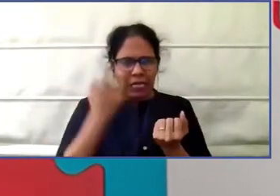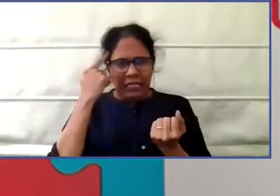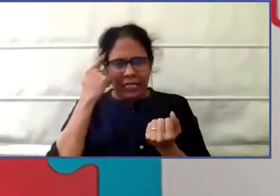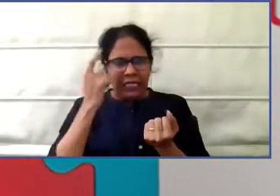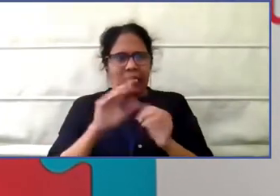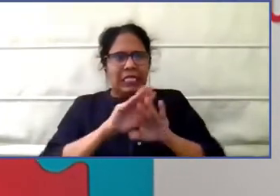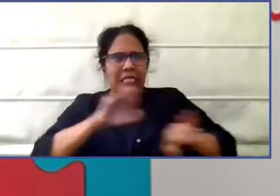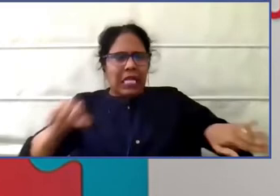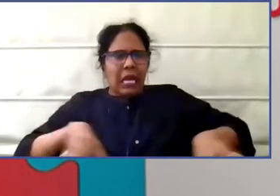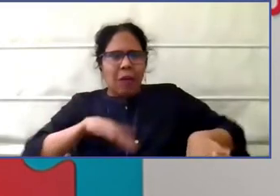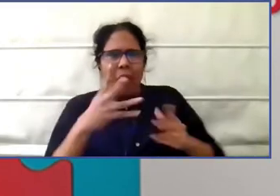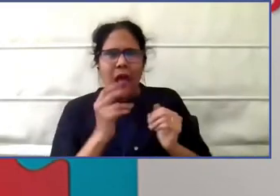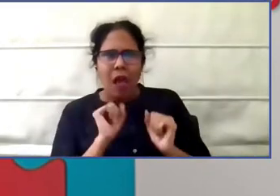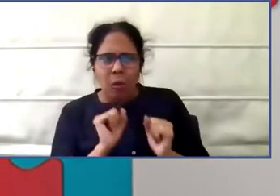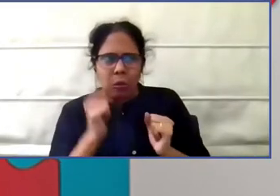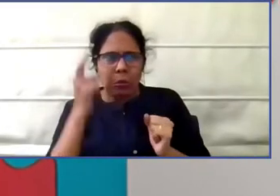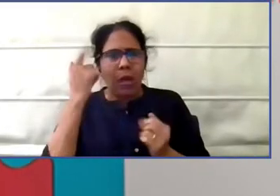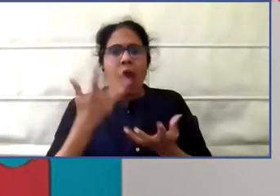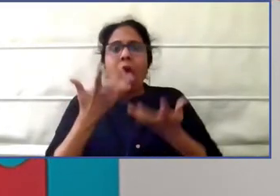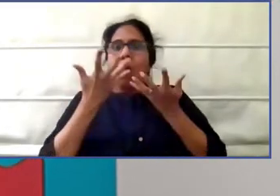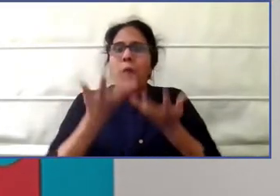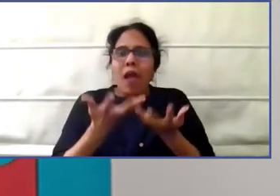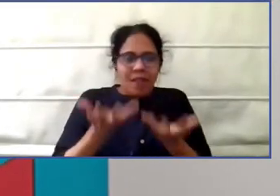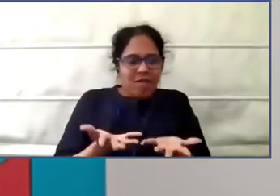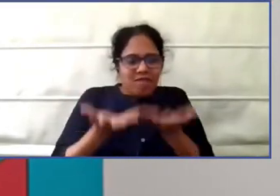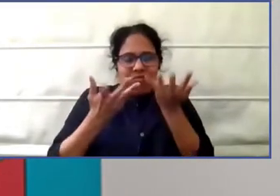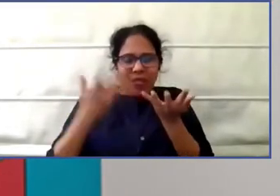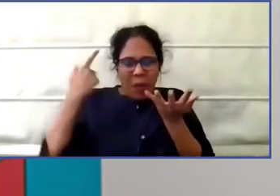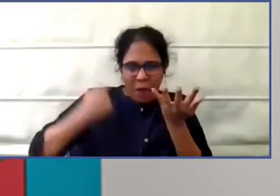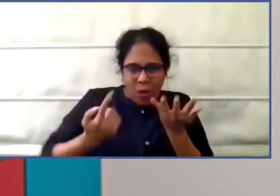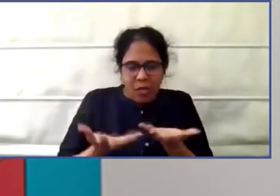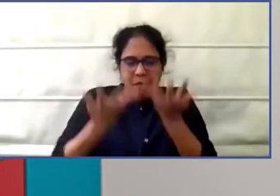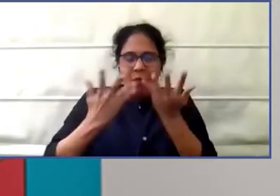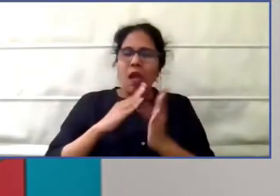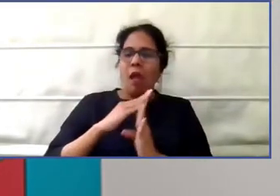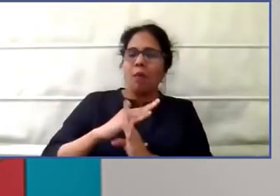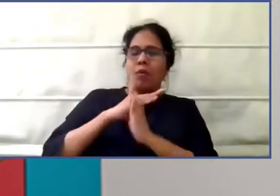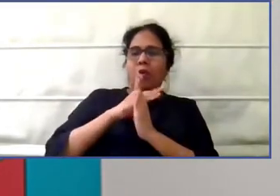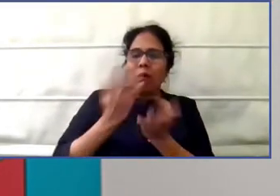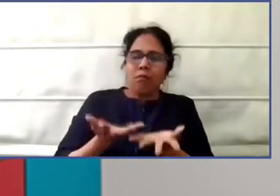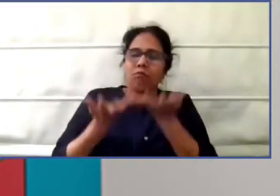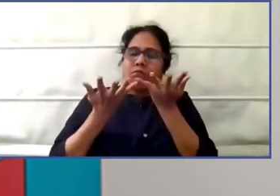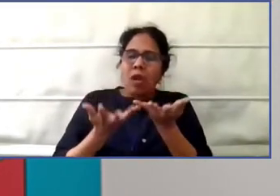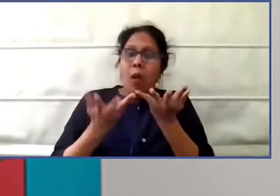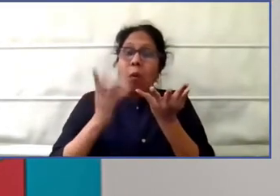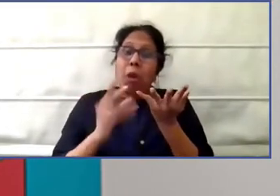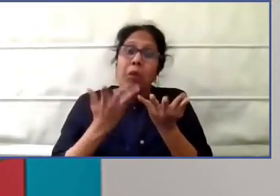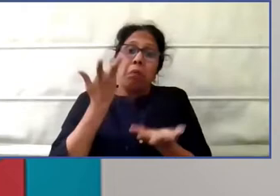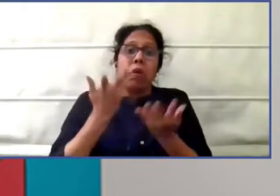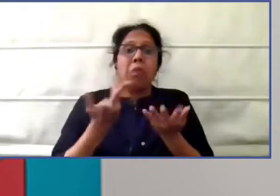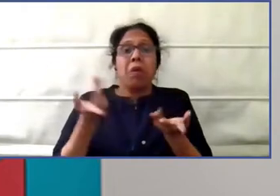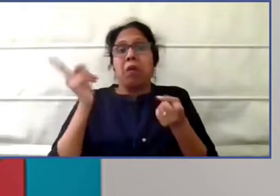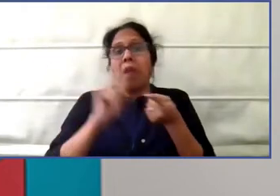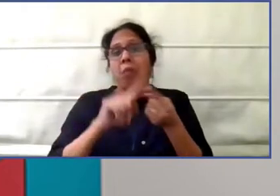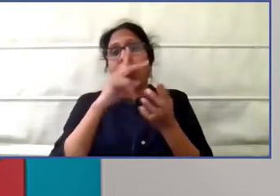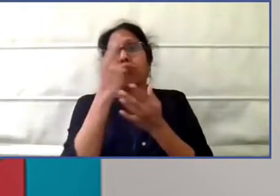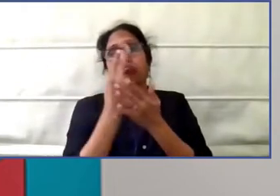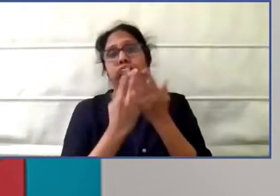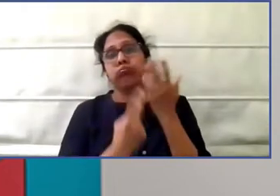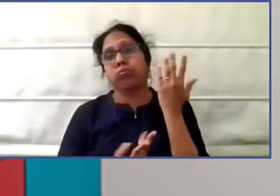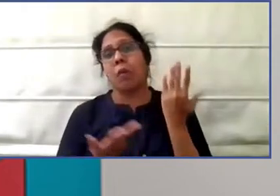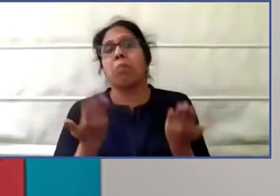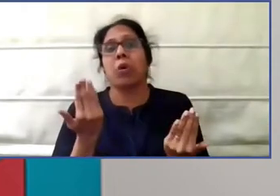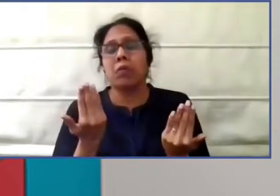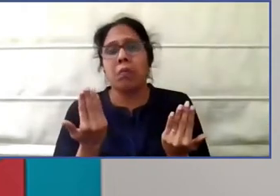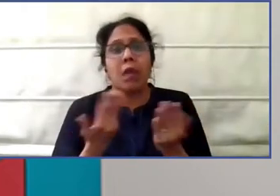as water takes care of the weight, keeps my body temperature at check, but scary because of the risk of drowning. I wasn't trained to swim before my